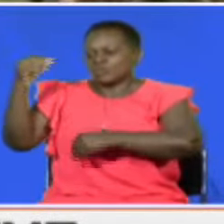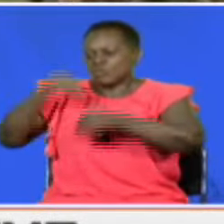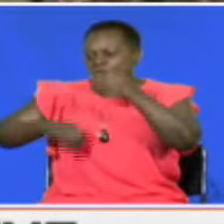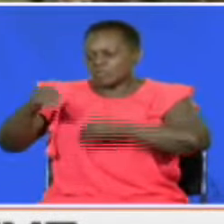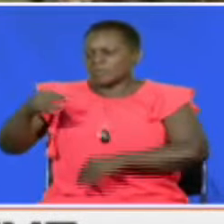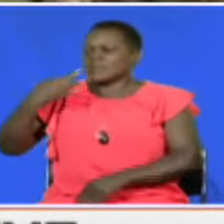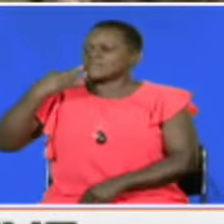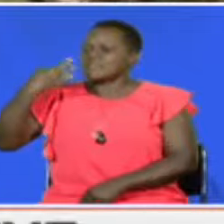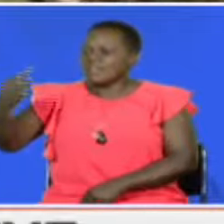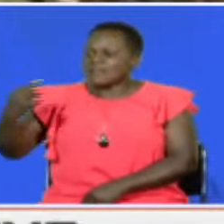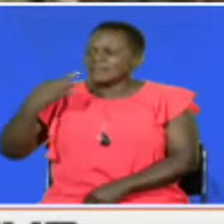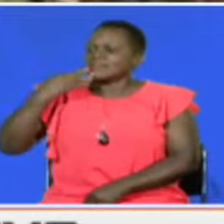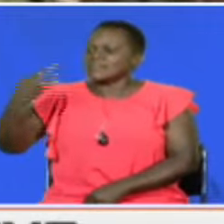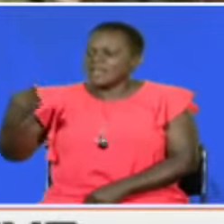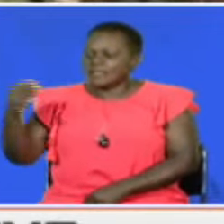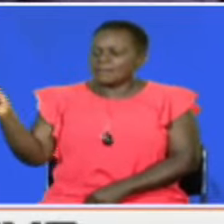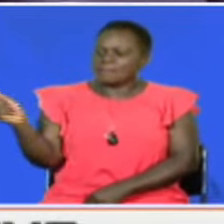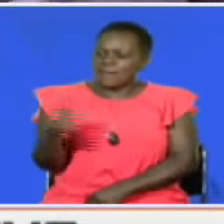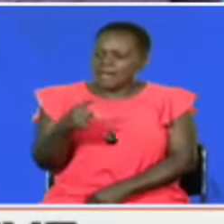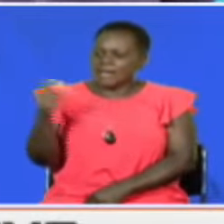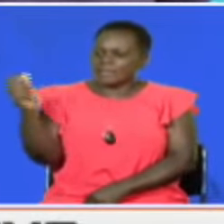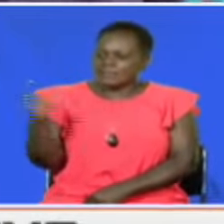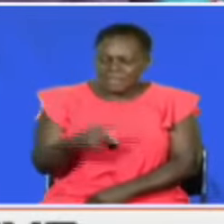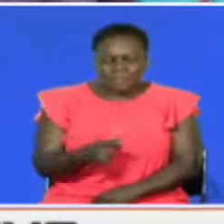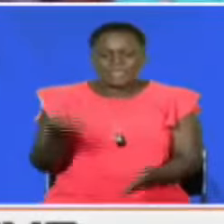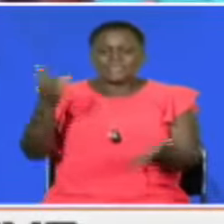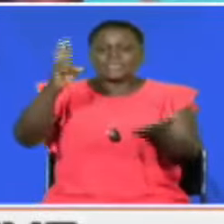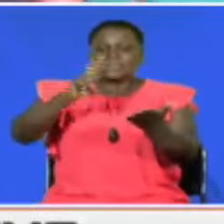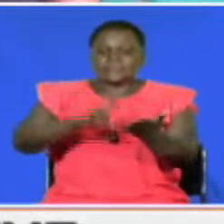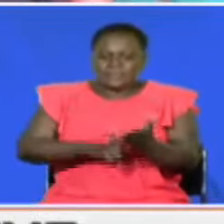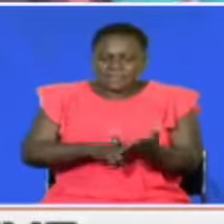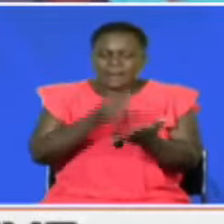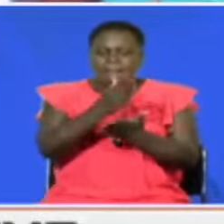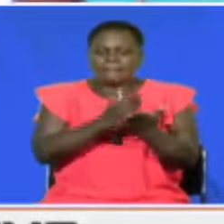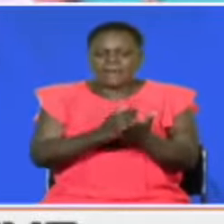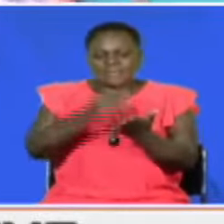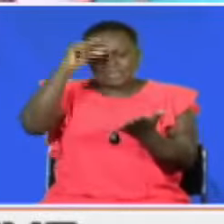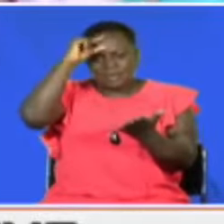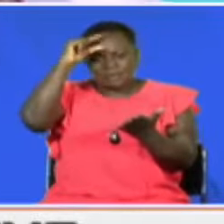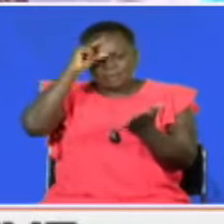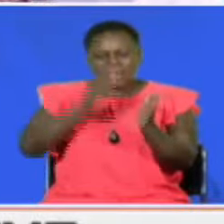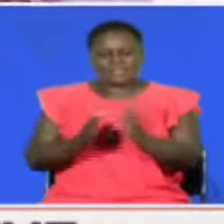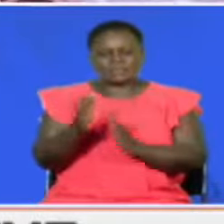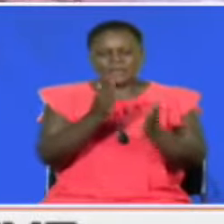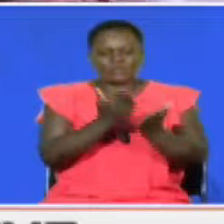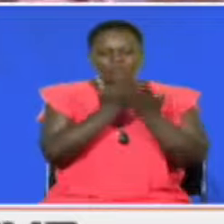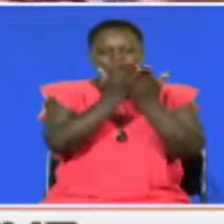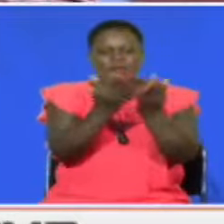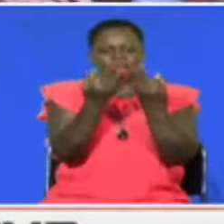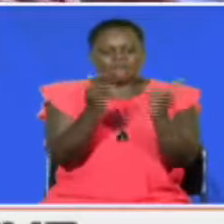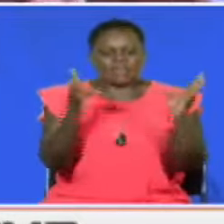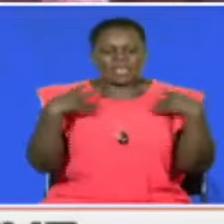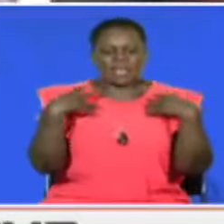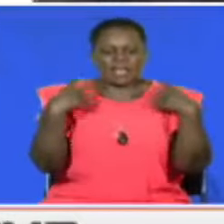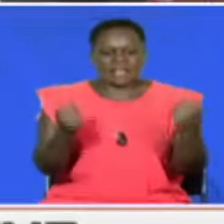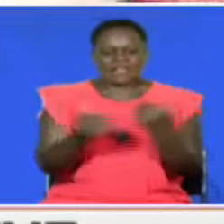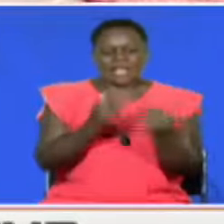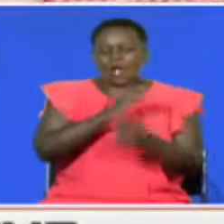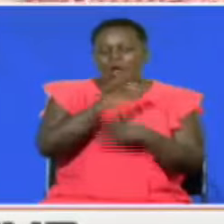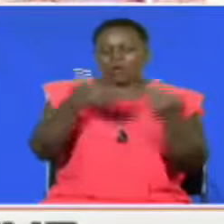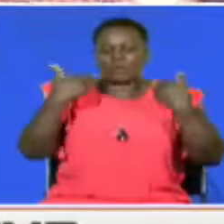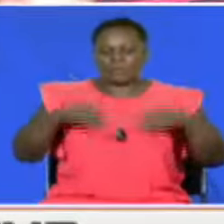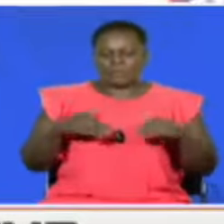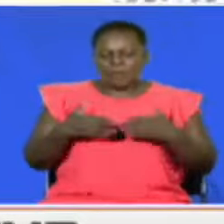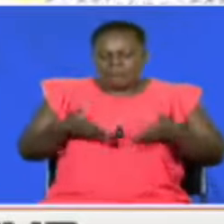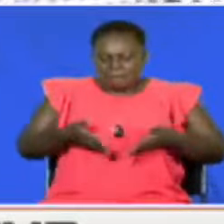contribute 300 shillings every month. The registration is part of the government's plan to provide free health care for all Kenyans